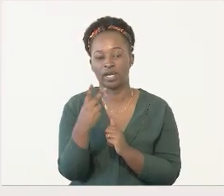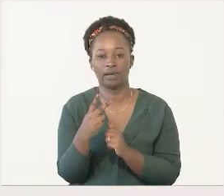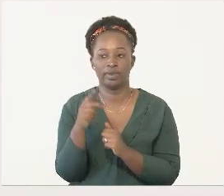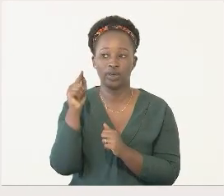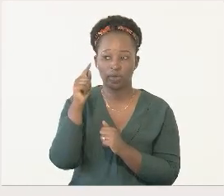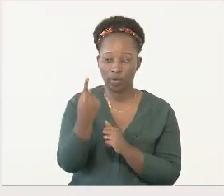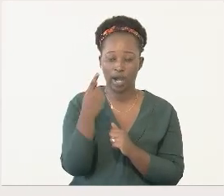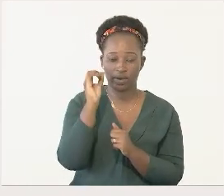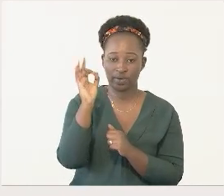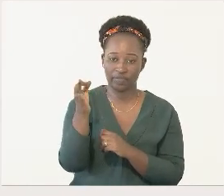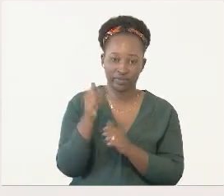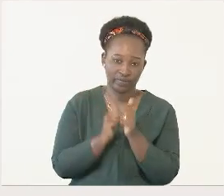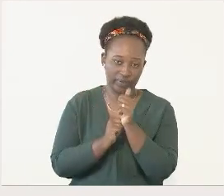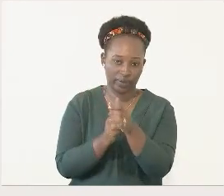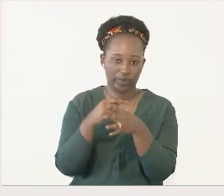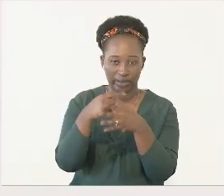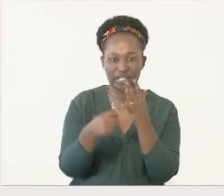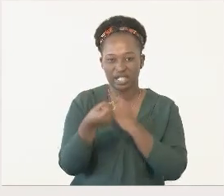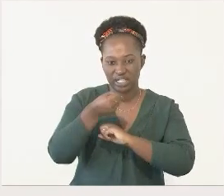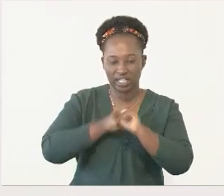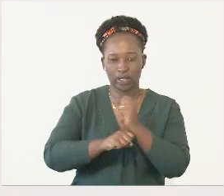reaction of human skin